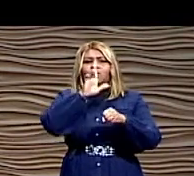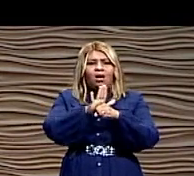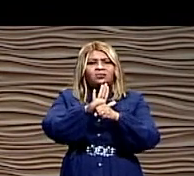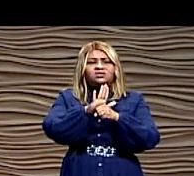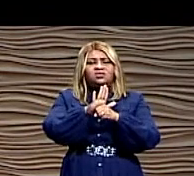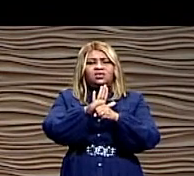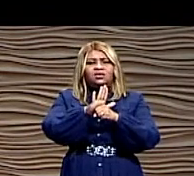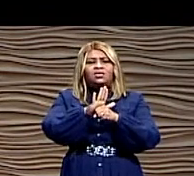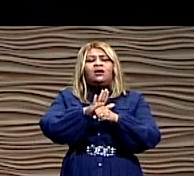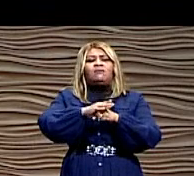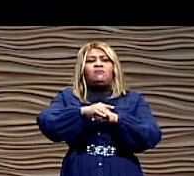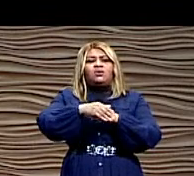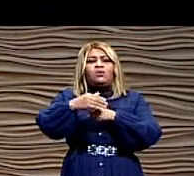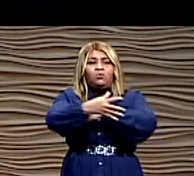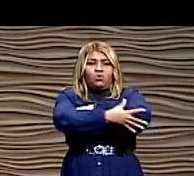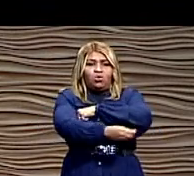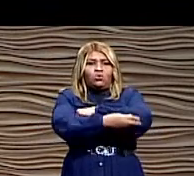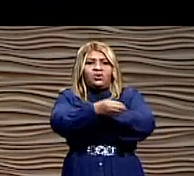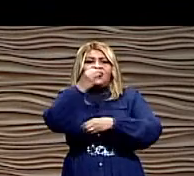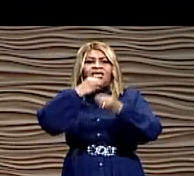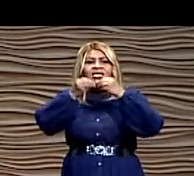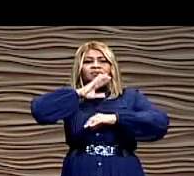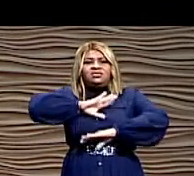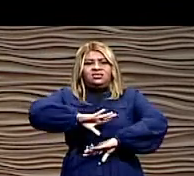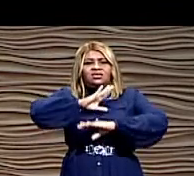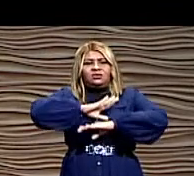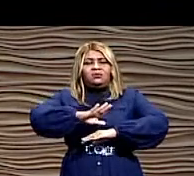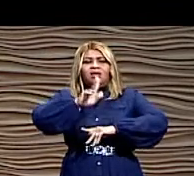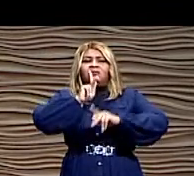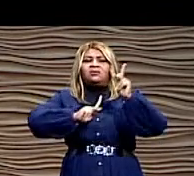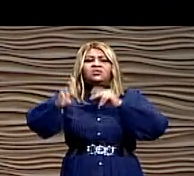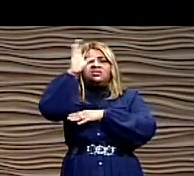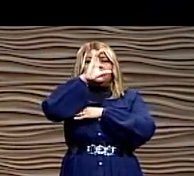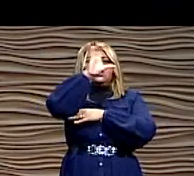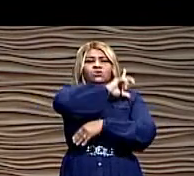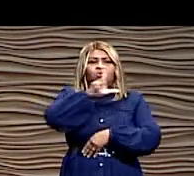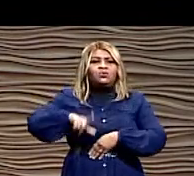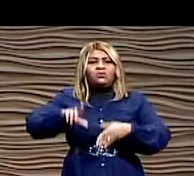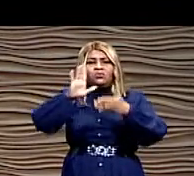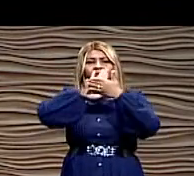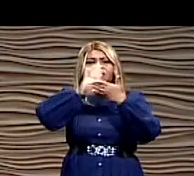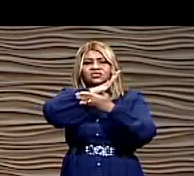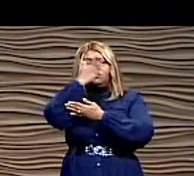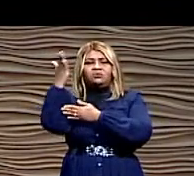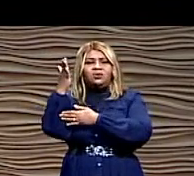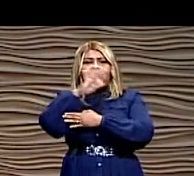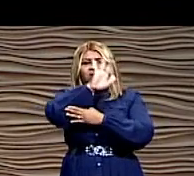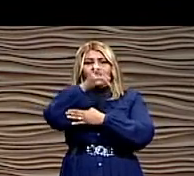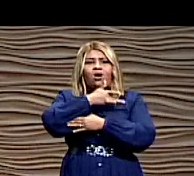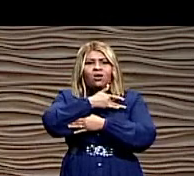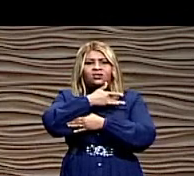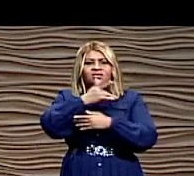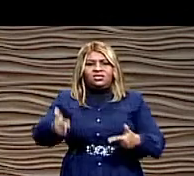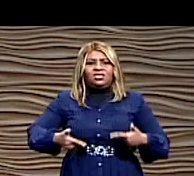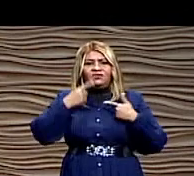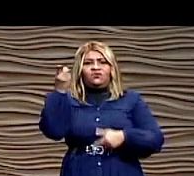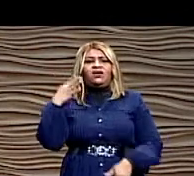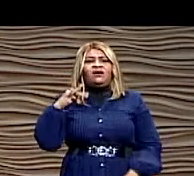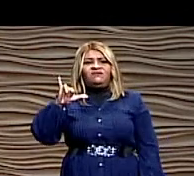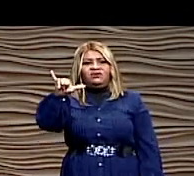be satisfied. Those who seek the Lord will praise him. May your hearts live